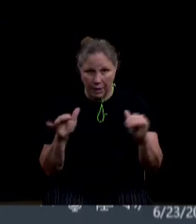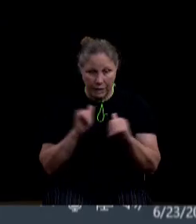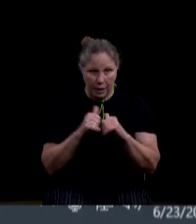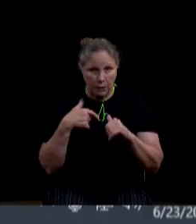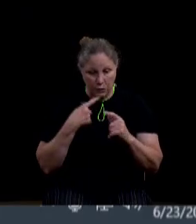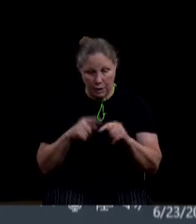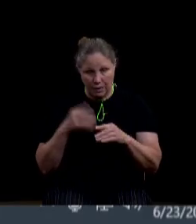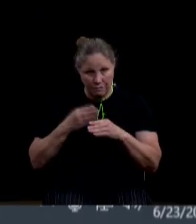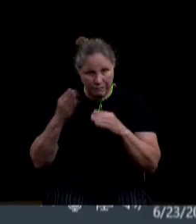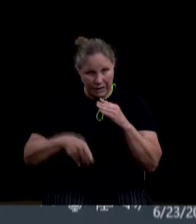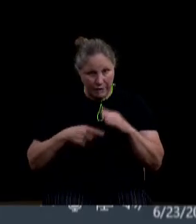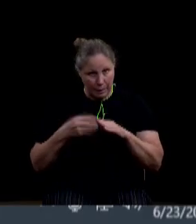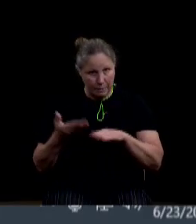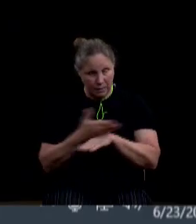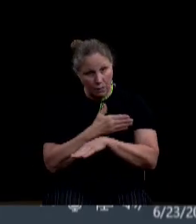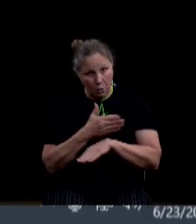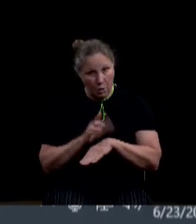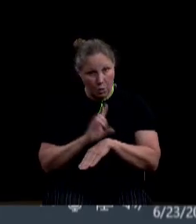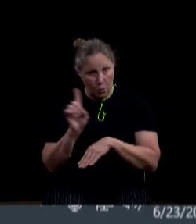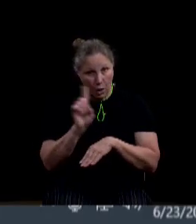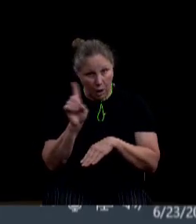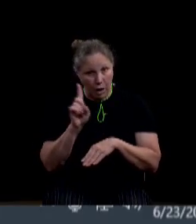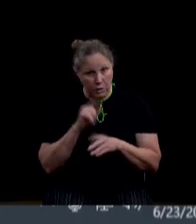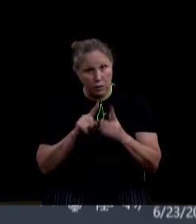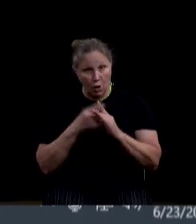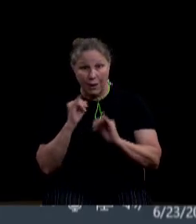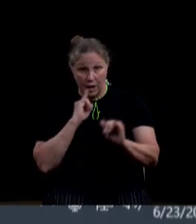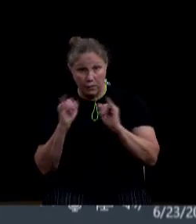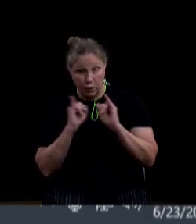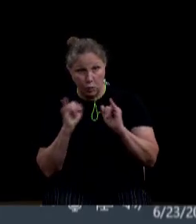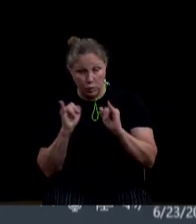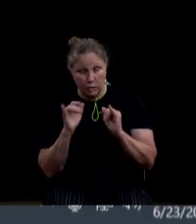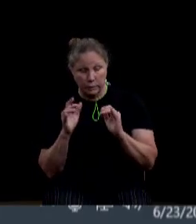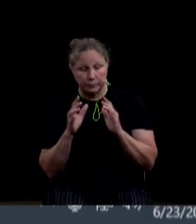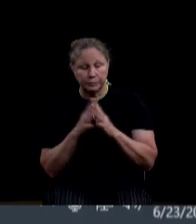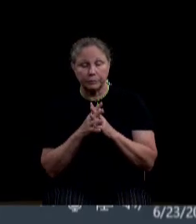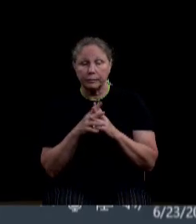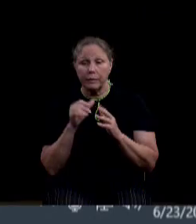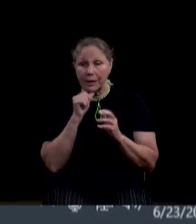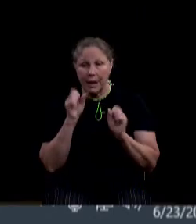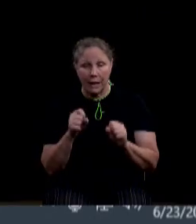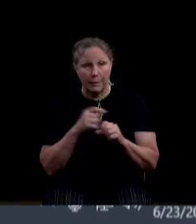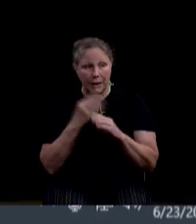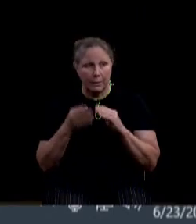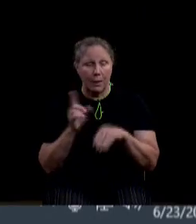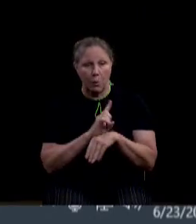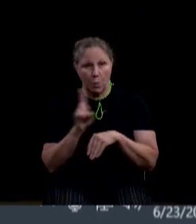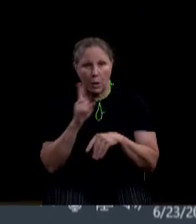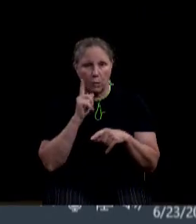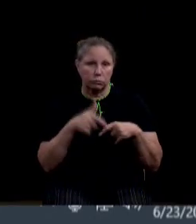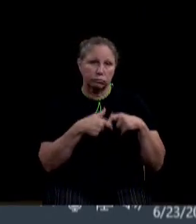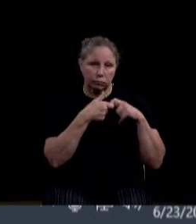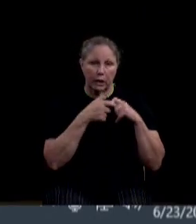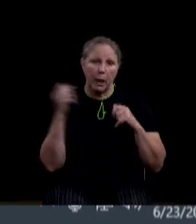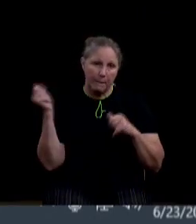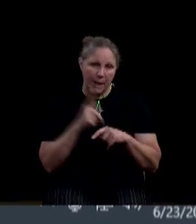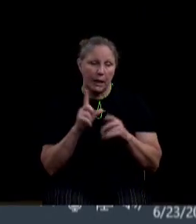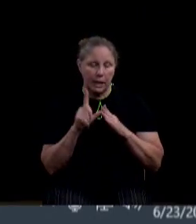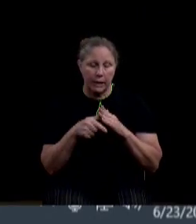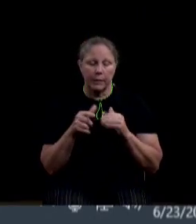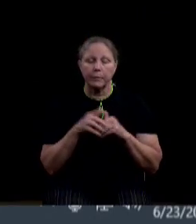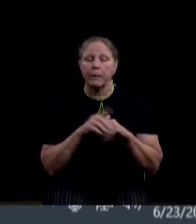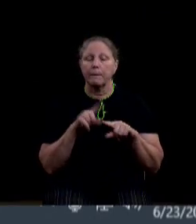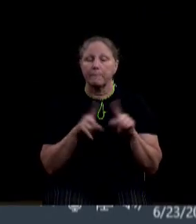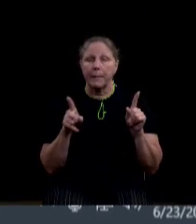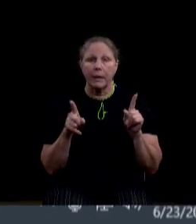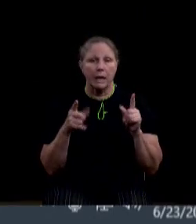we can start our interviews. If we're not able to end by then, we'll recess and reconvene. But I do not want to cut off discussion. So